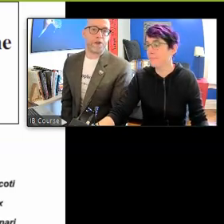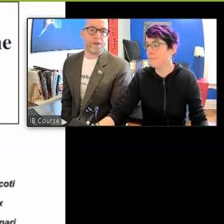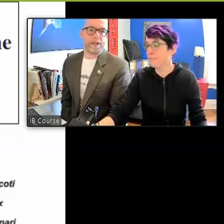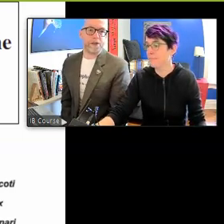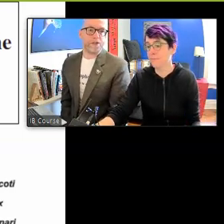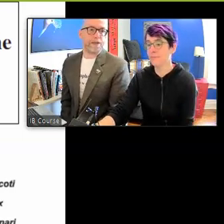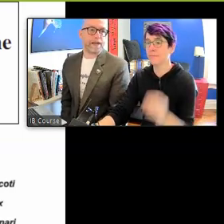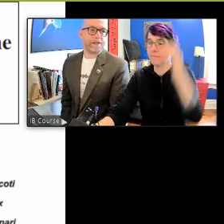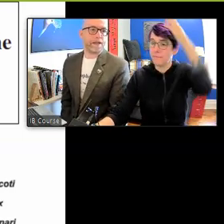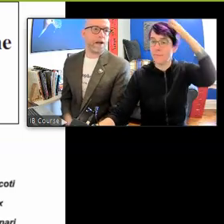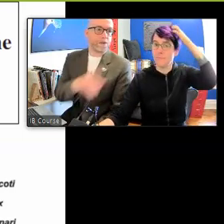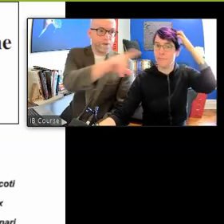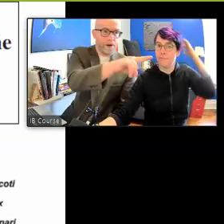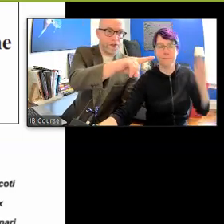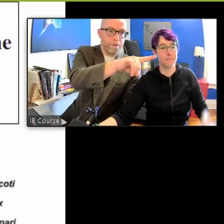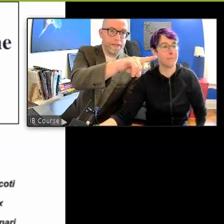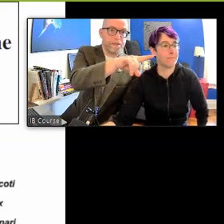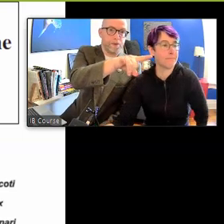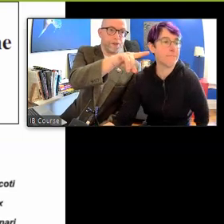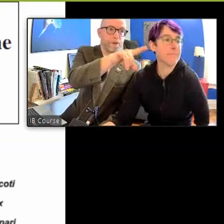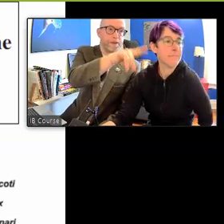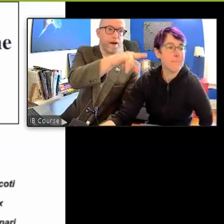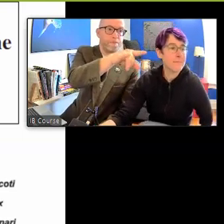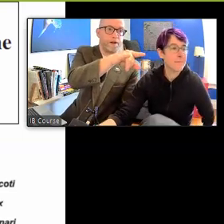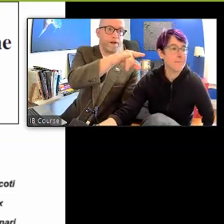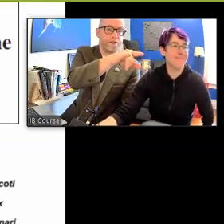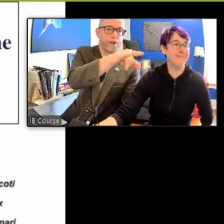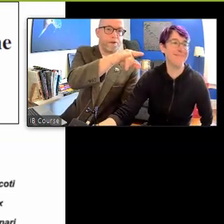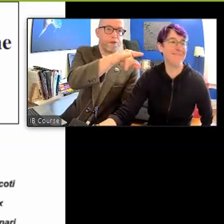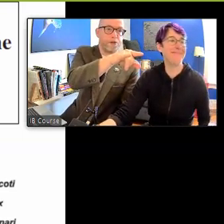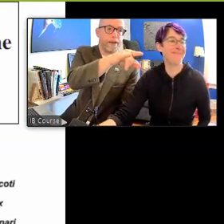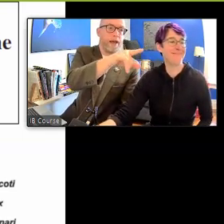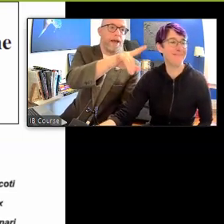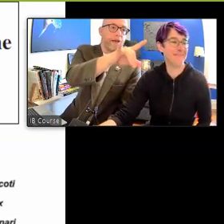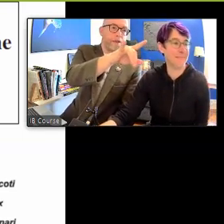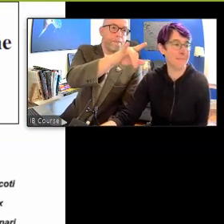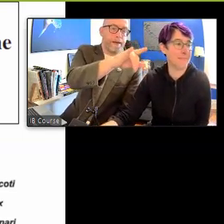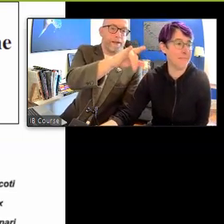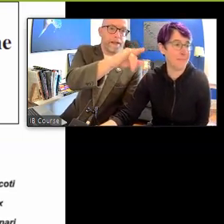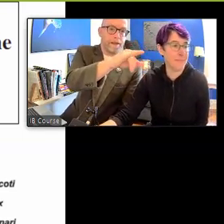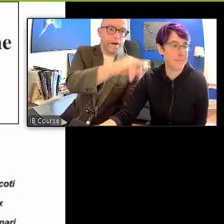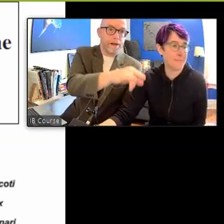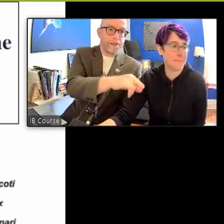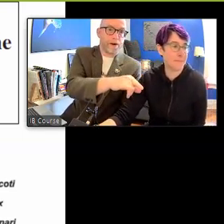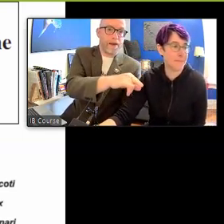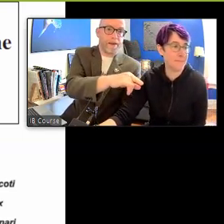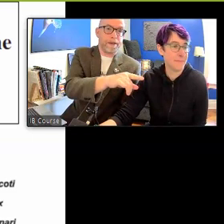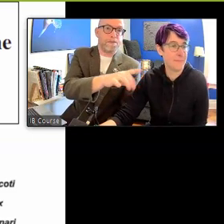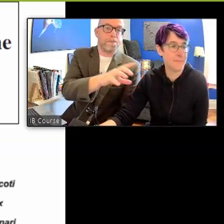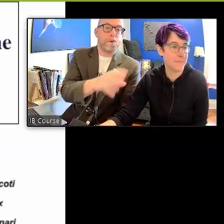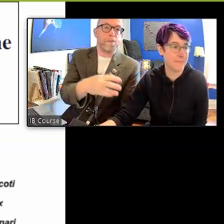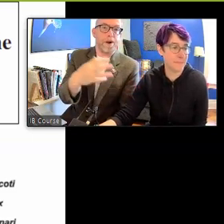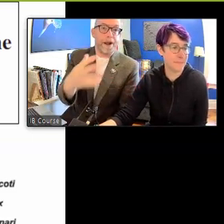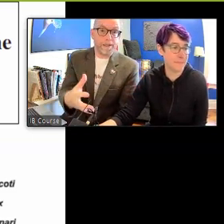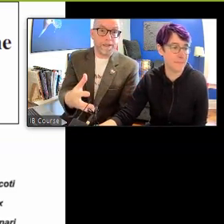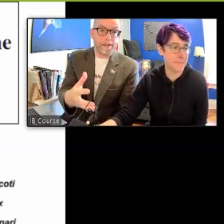the accumulation. So as they lost those functional bits, which is what the top drawing is cartoon is showing, the bit that they're transcribing becomes